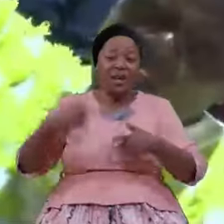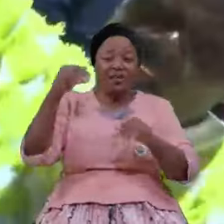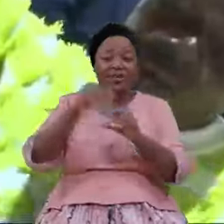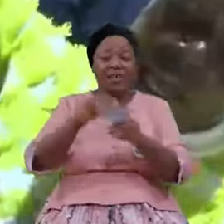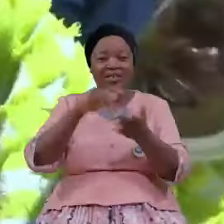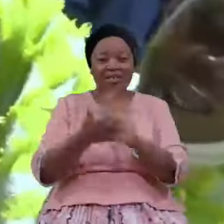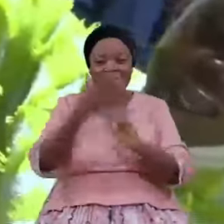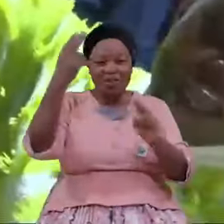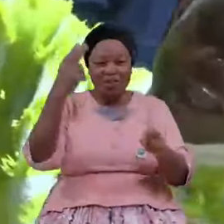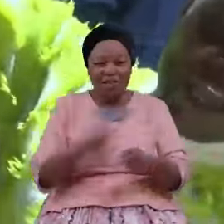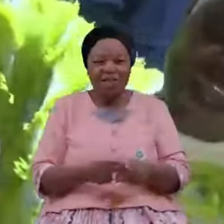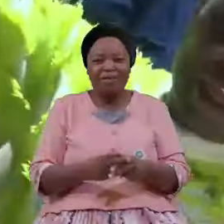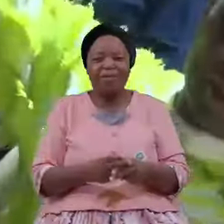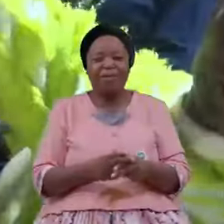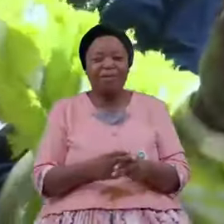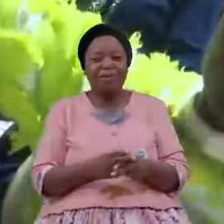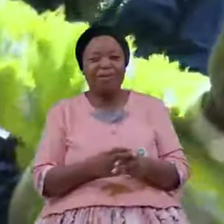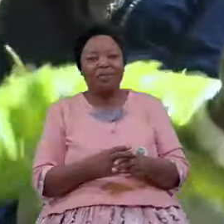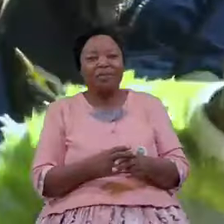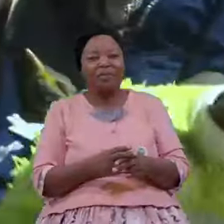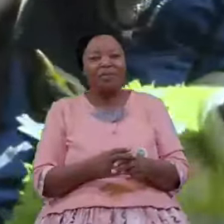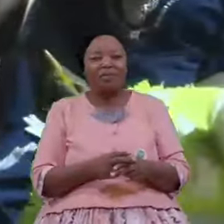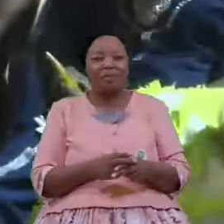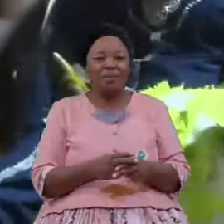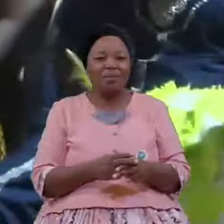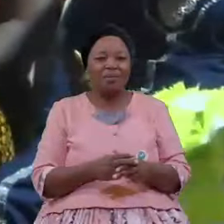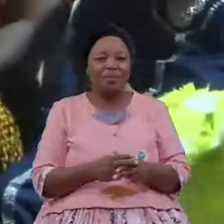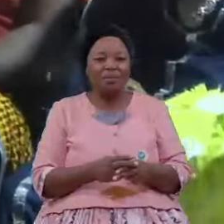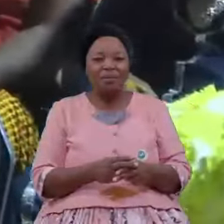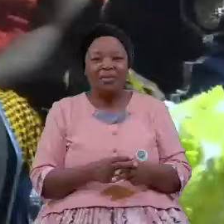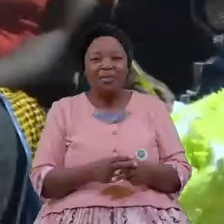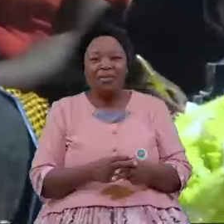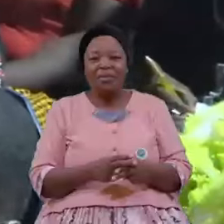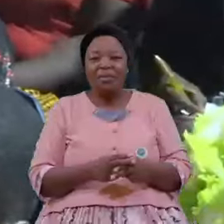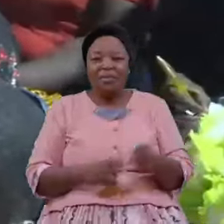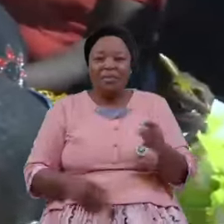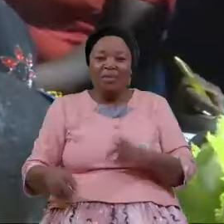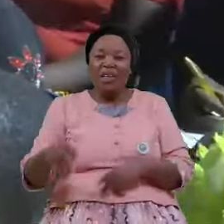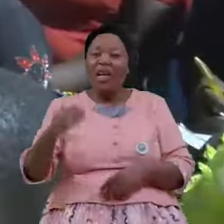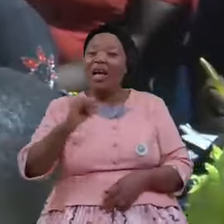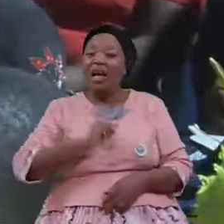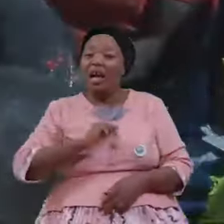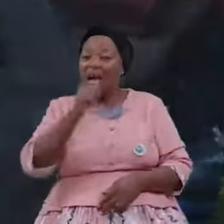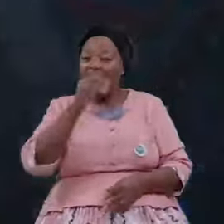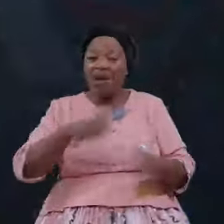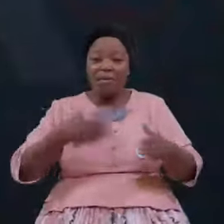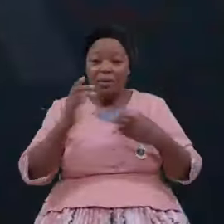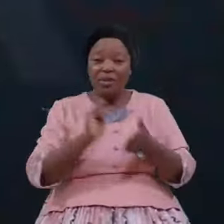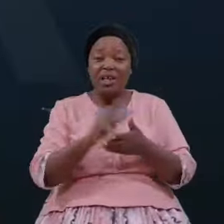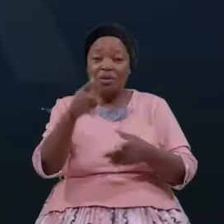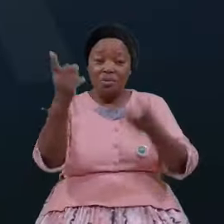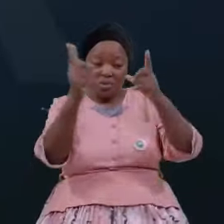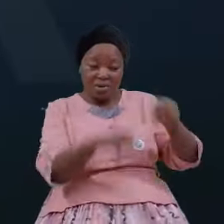Jesus' name. I am glad you came today. And all the